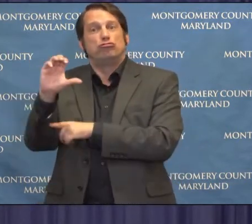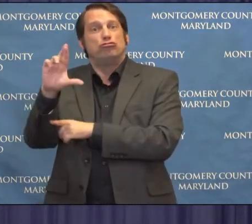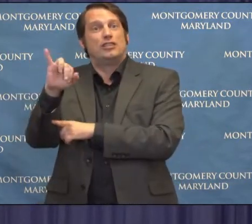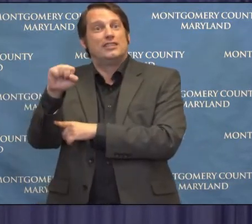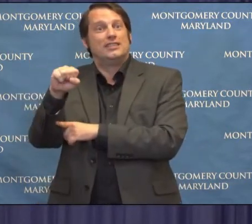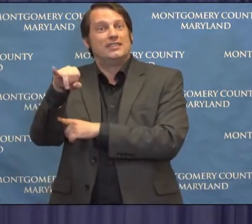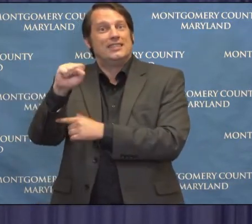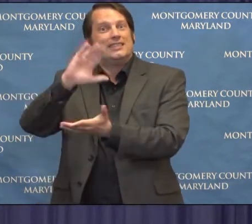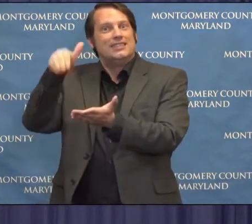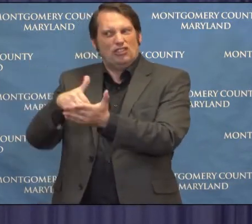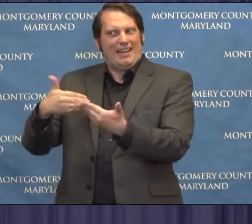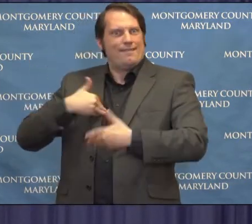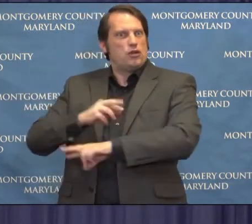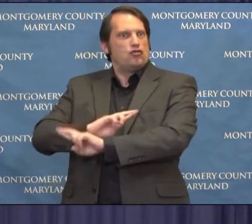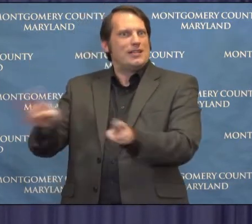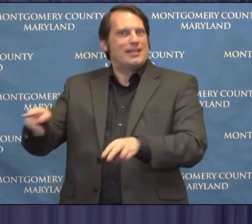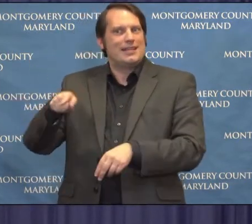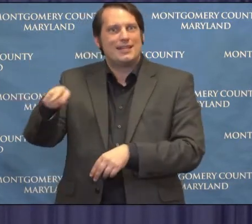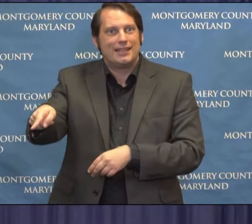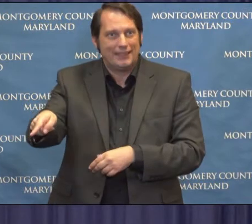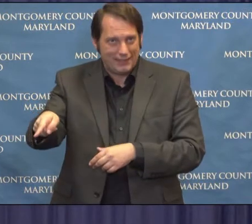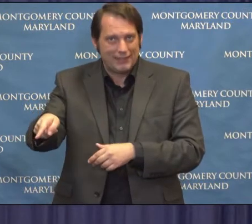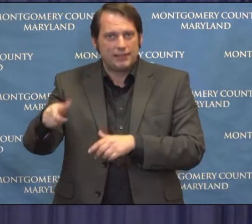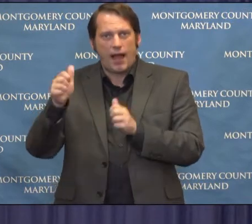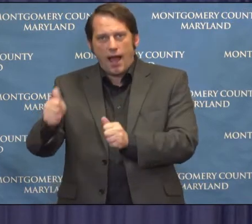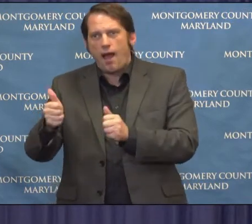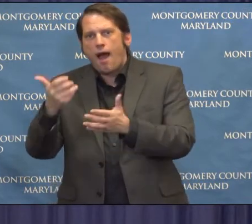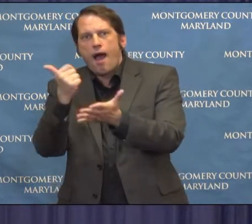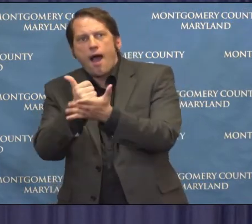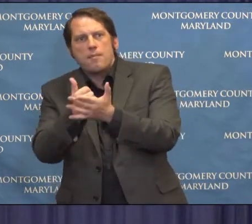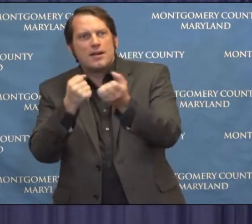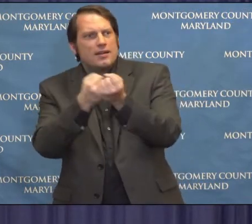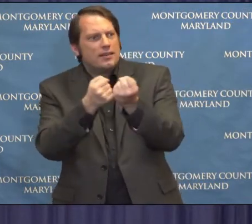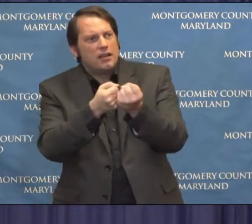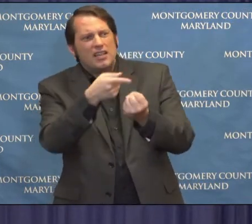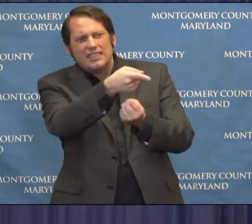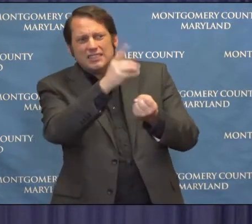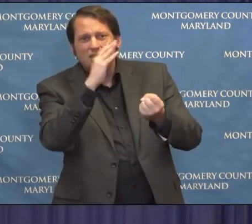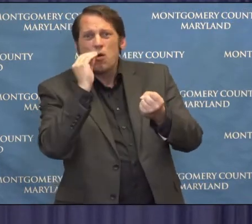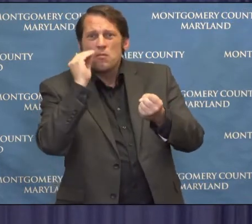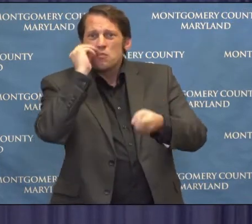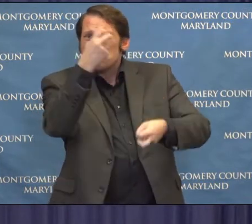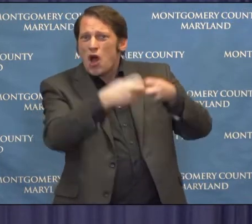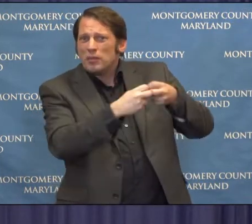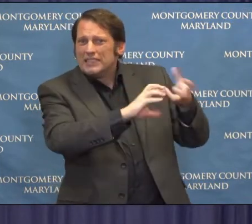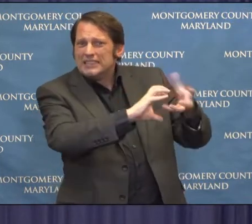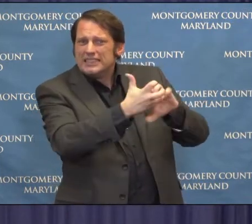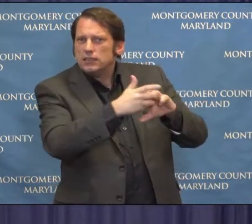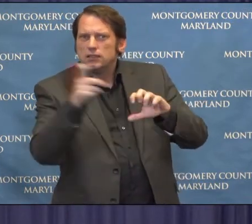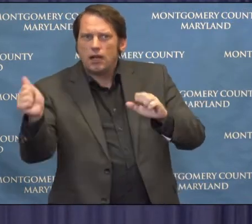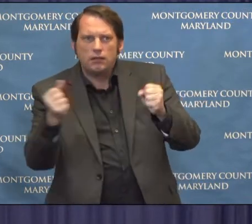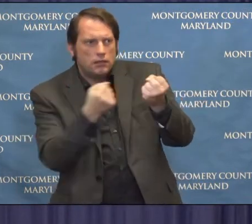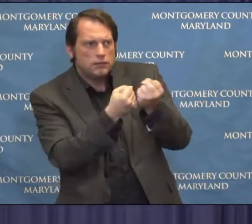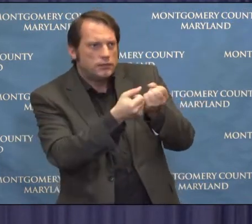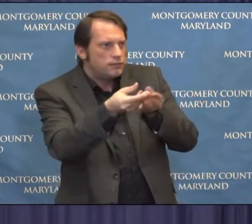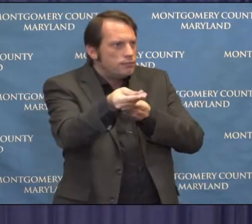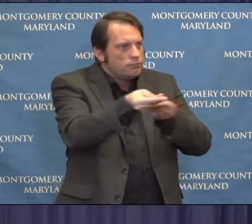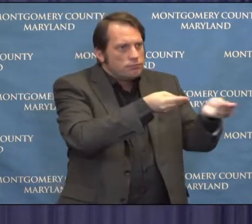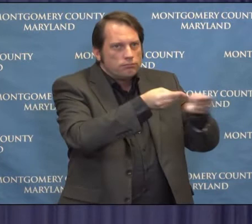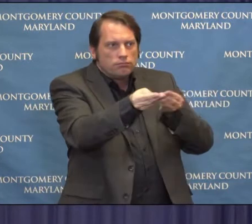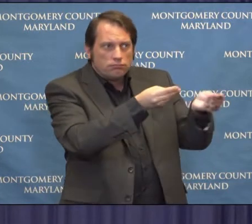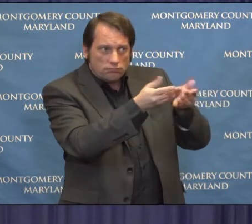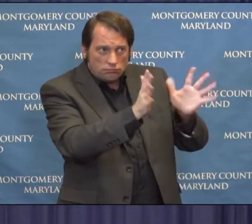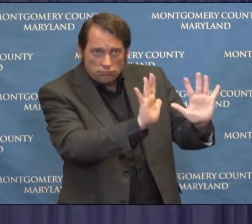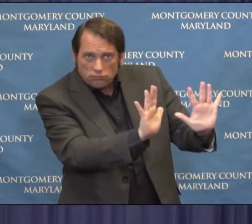remediation of some of the complaints and arguments that may be occurring within our family. So again, we want people to be